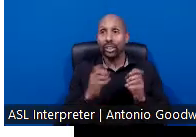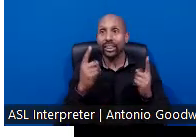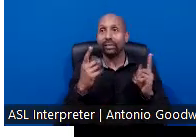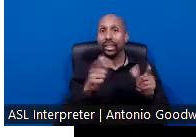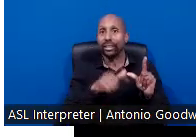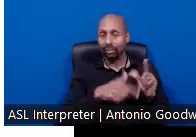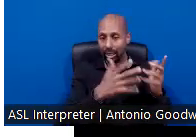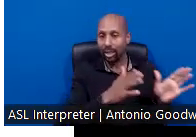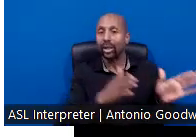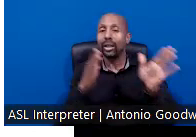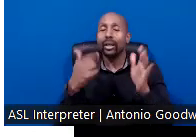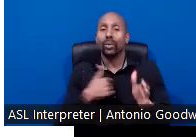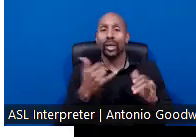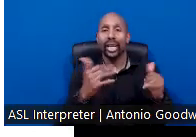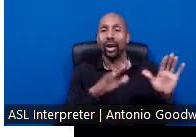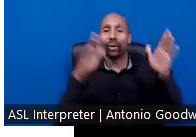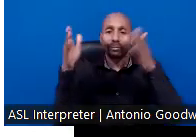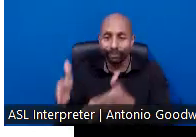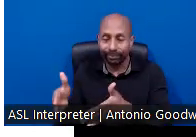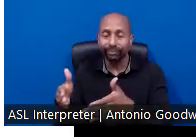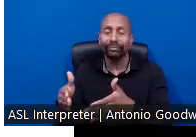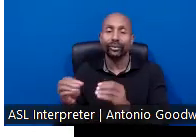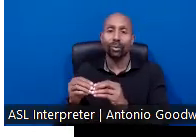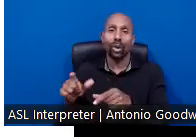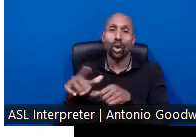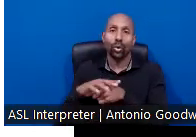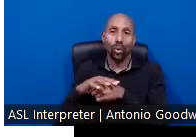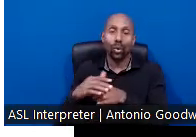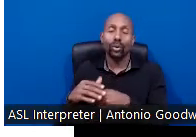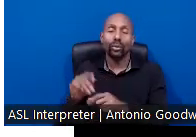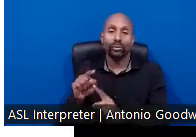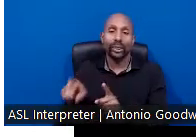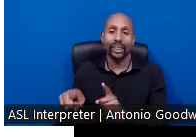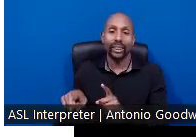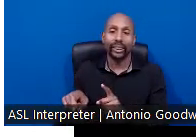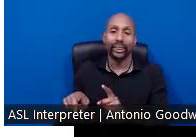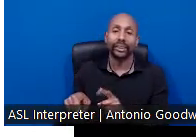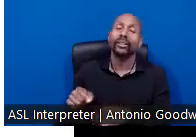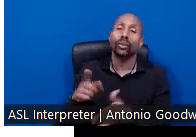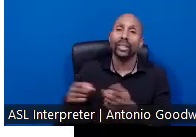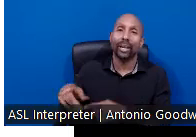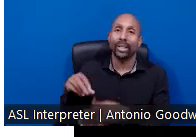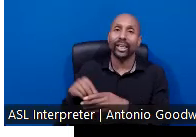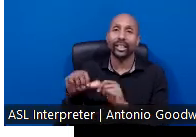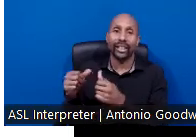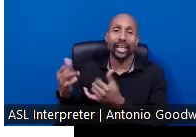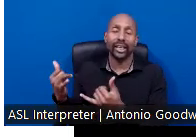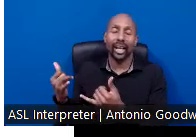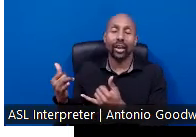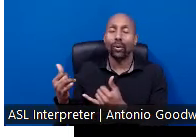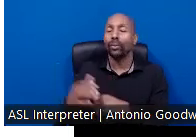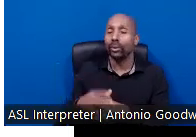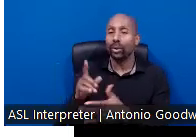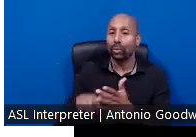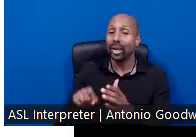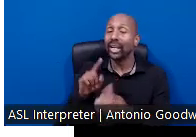Health, and take those lessons learned and apply them to the social determinants of health, so we can start tackling,